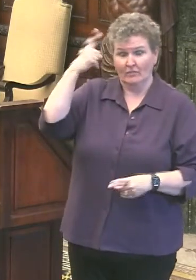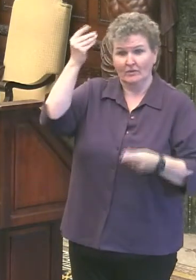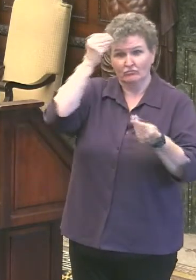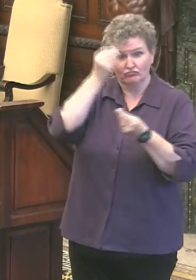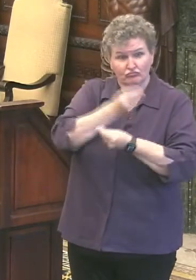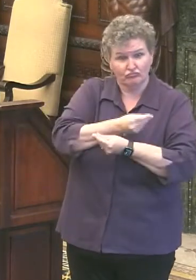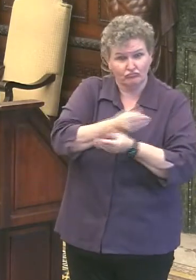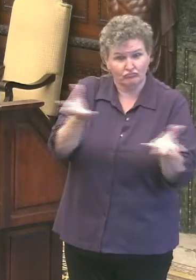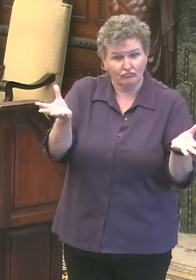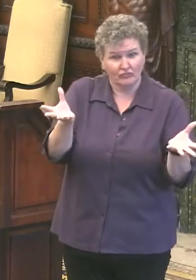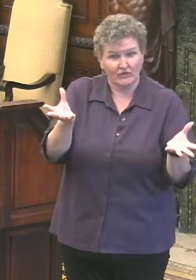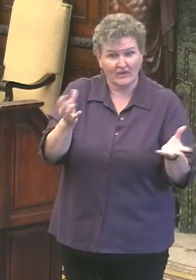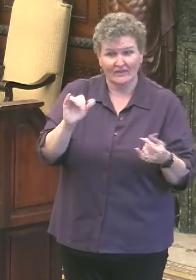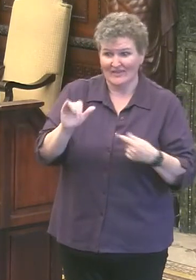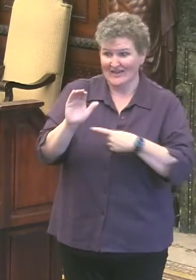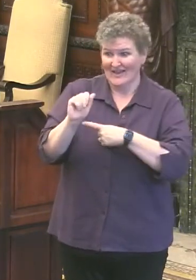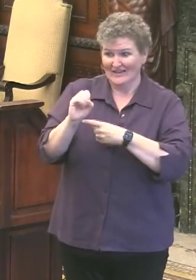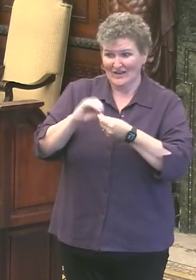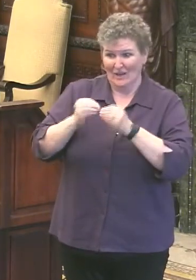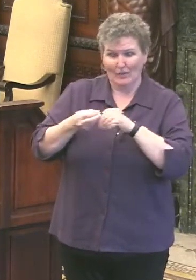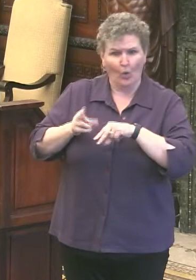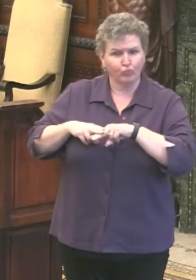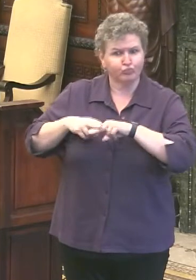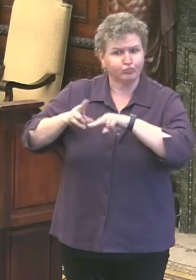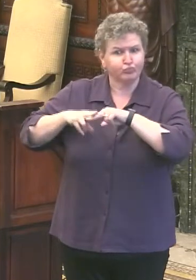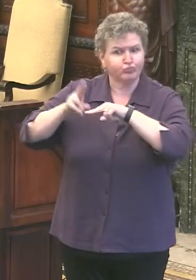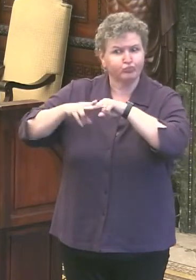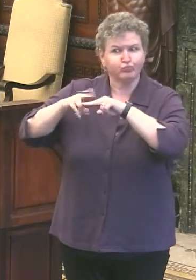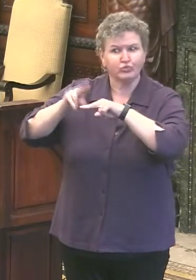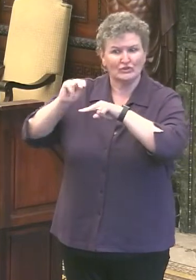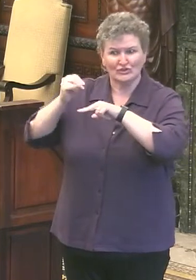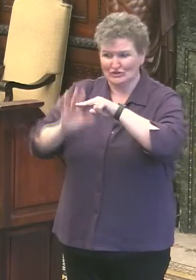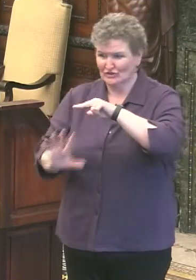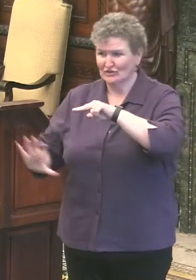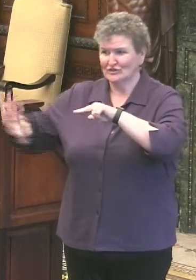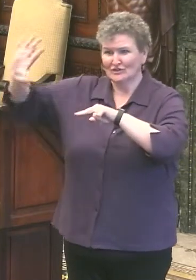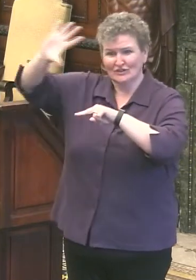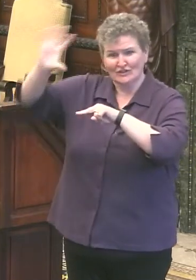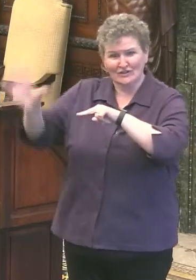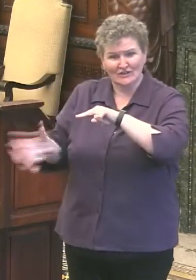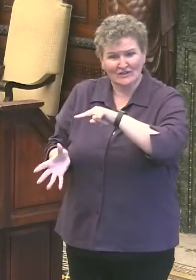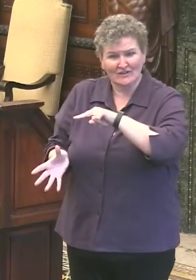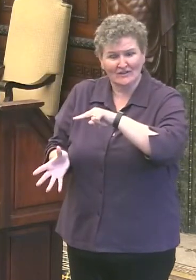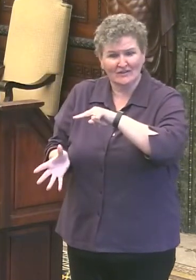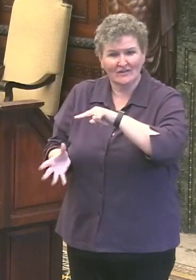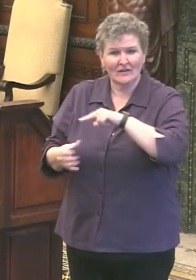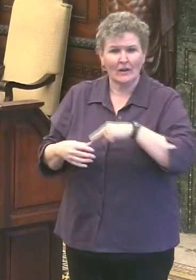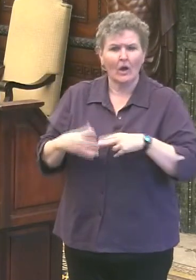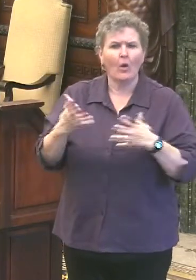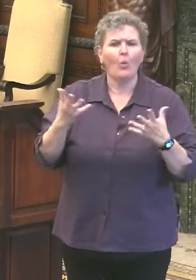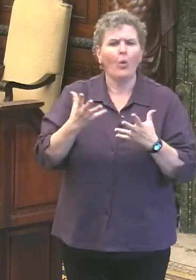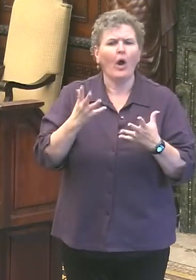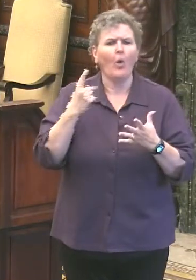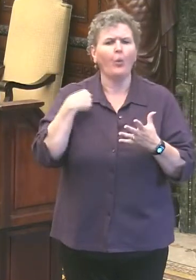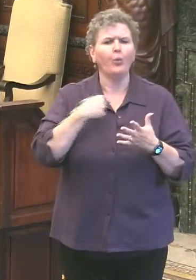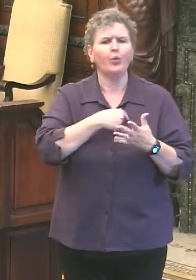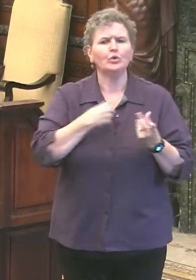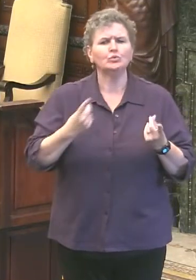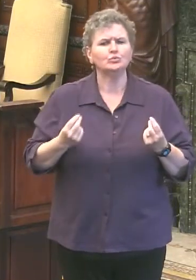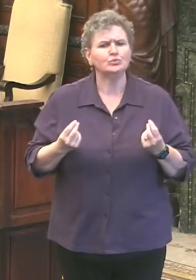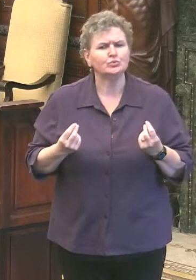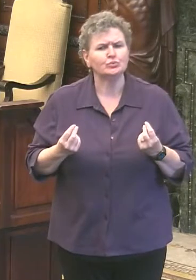the increase of infections in his state. What is the city thinking to do? What measures would be in place to avoid such an increase in the